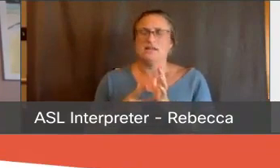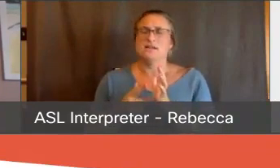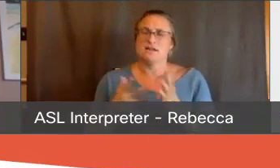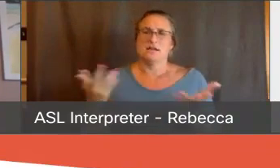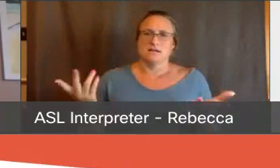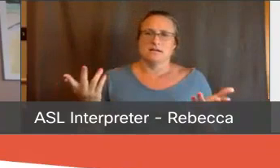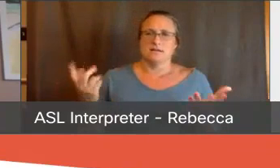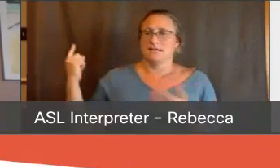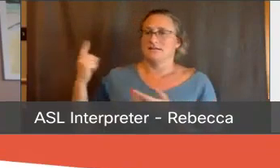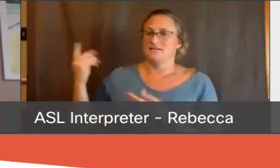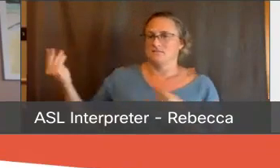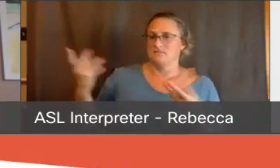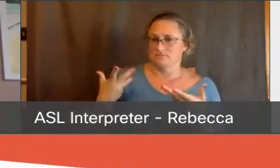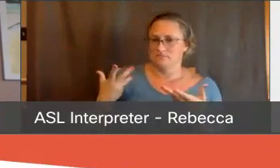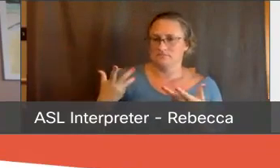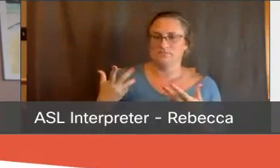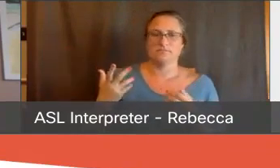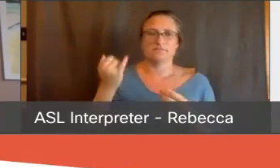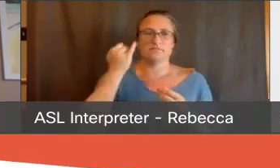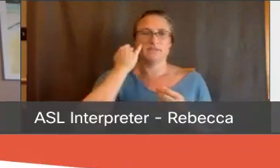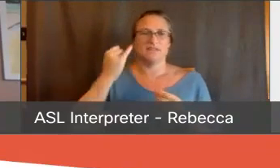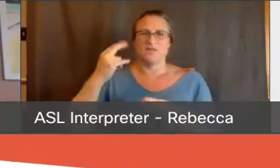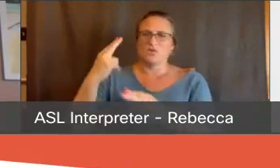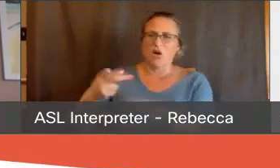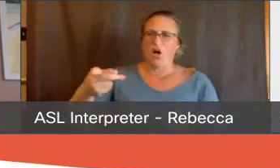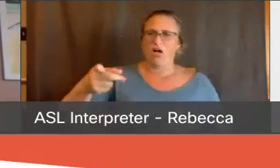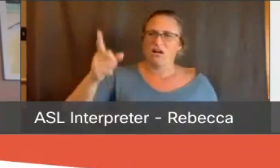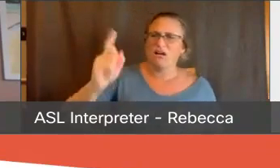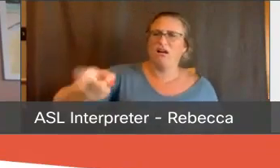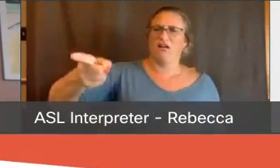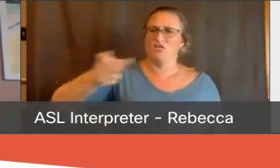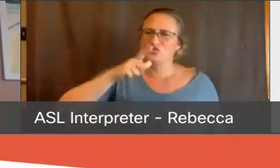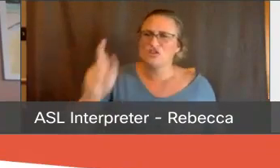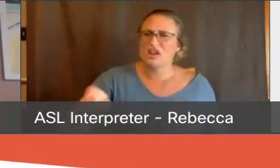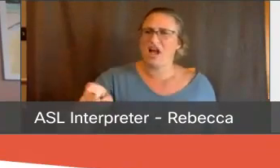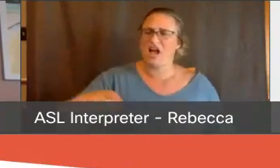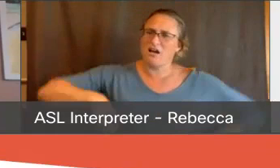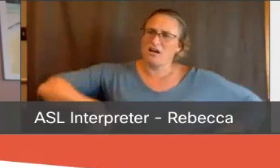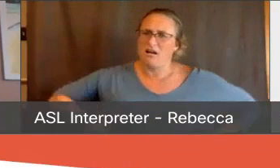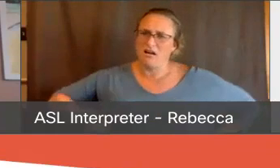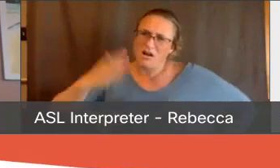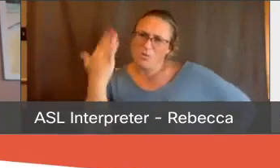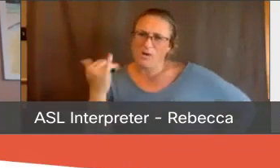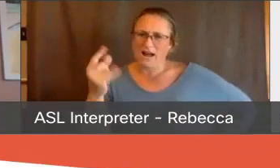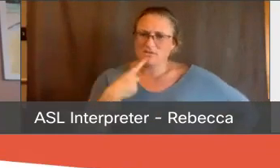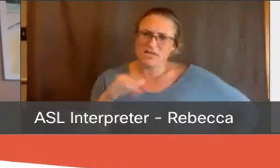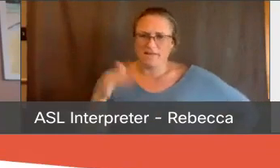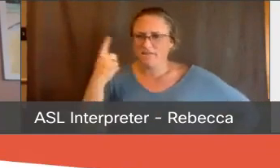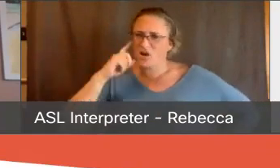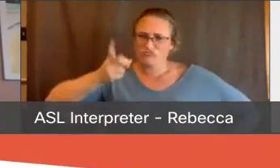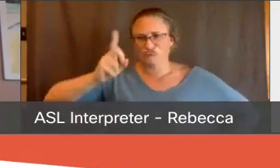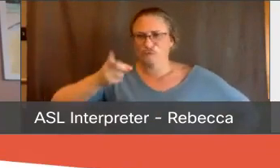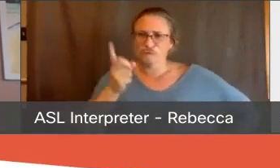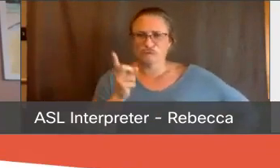that when you call someone out, you're kind of like wagging your finger at them, and can be a little condescending, it can be a